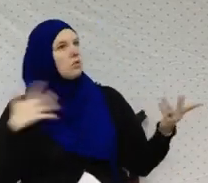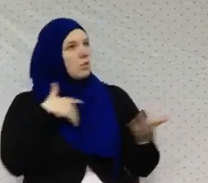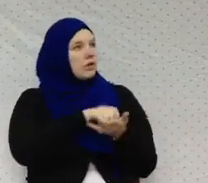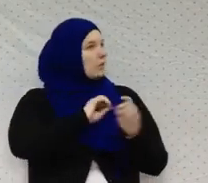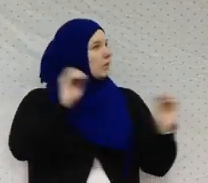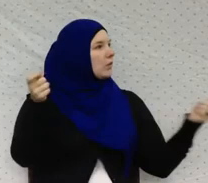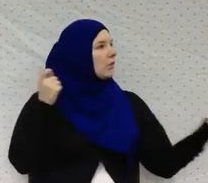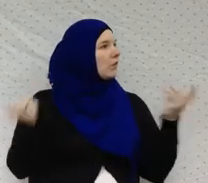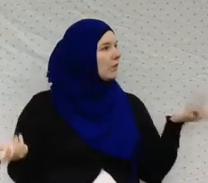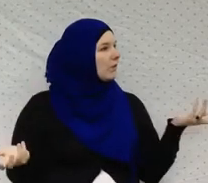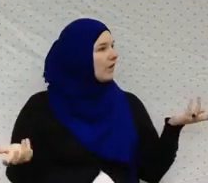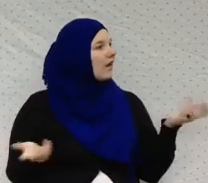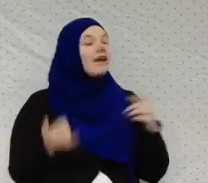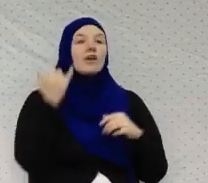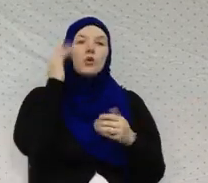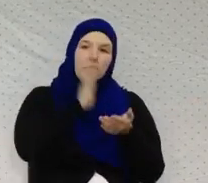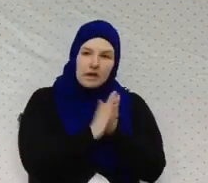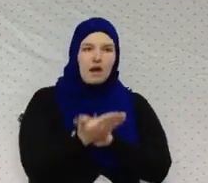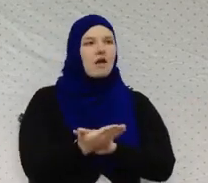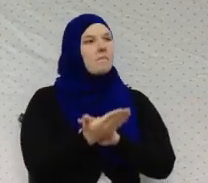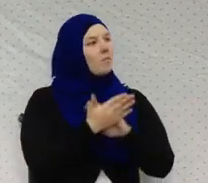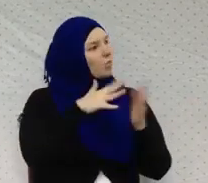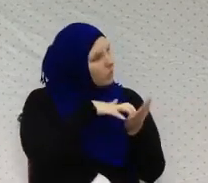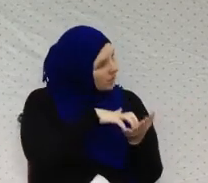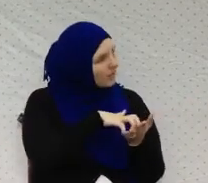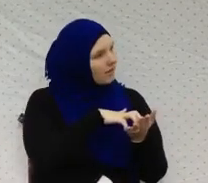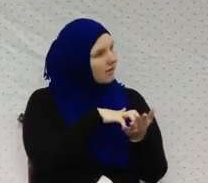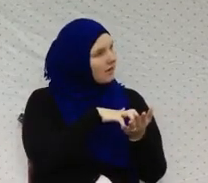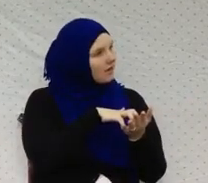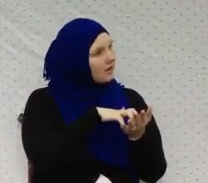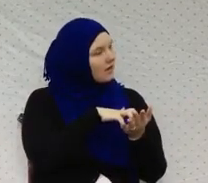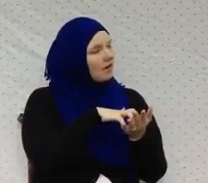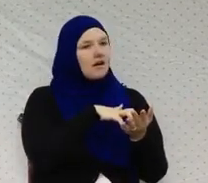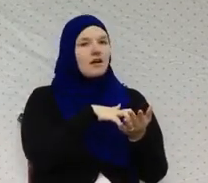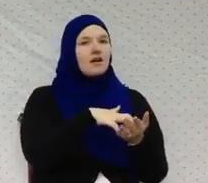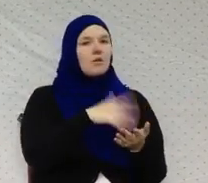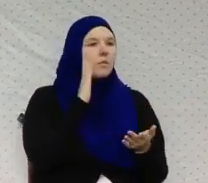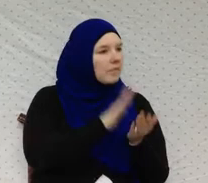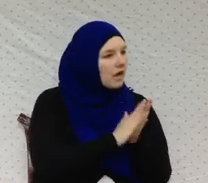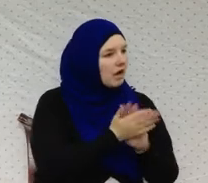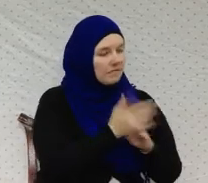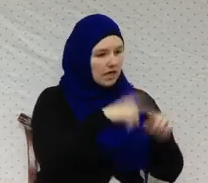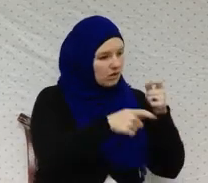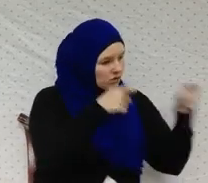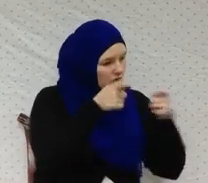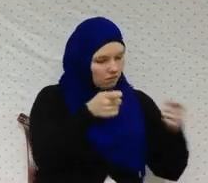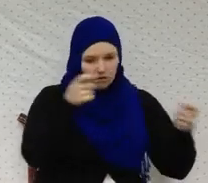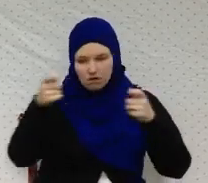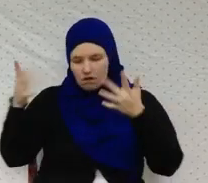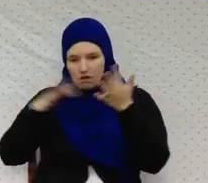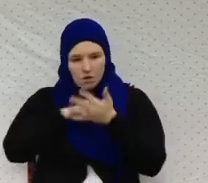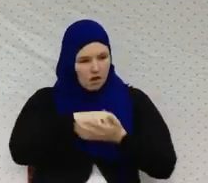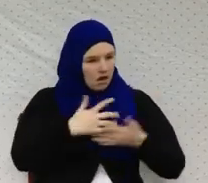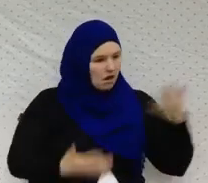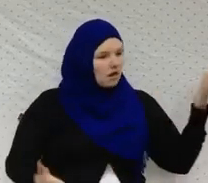in front of people, in front of challenges, in front of problems. Things become tight. The Quran also